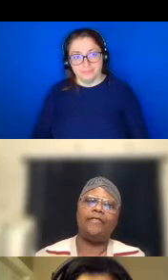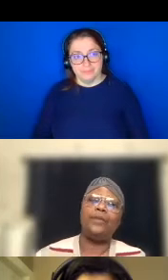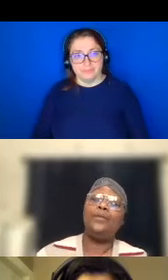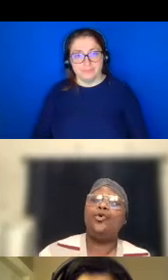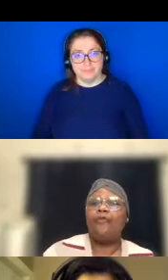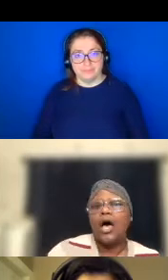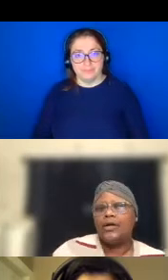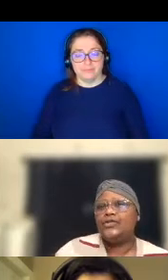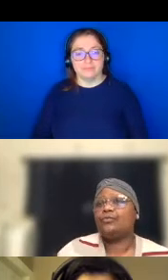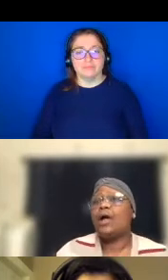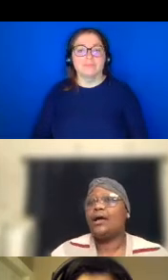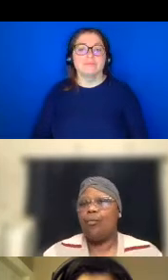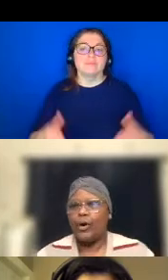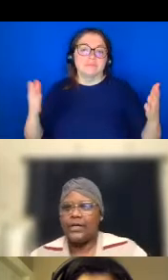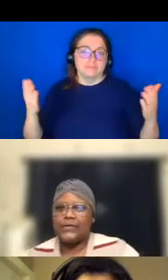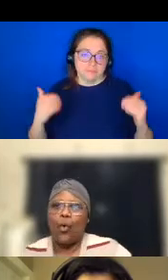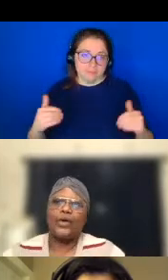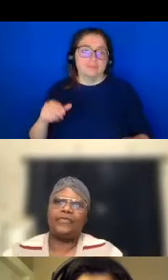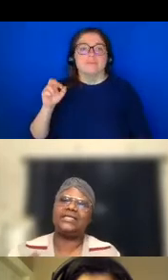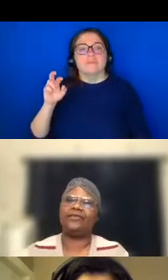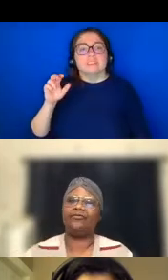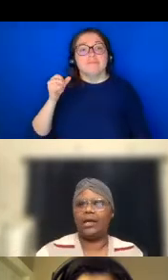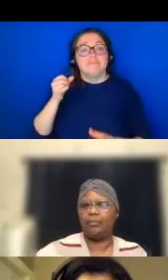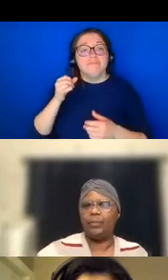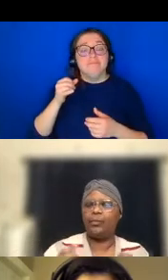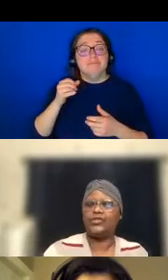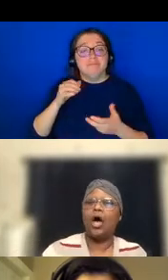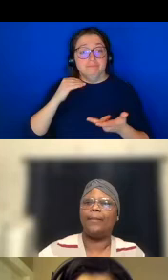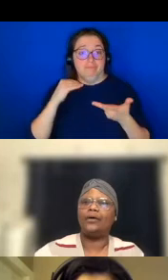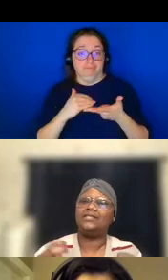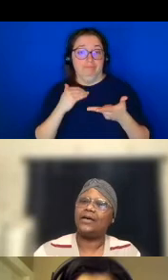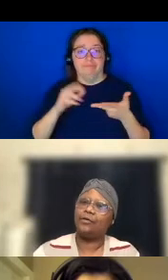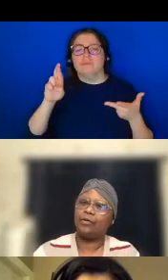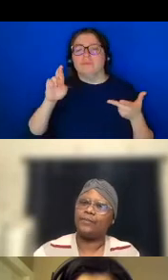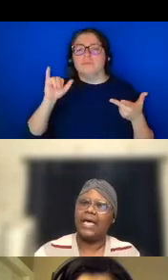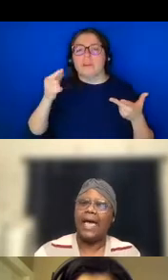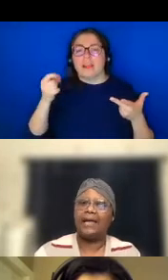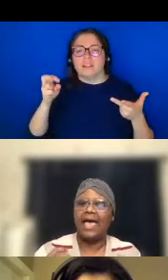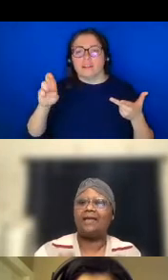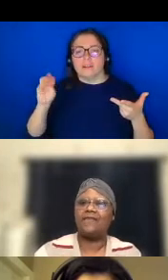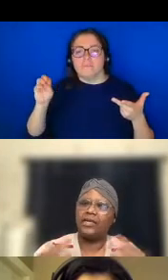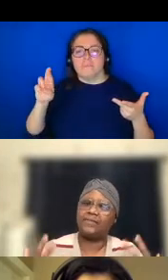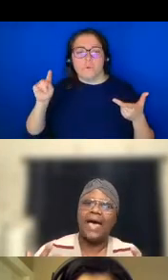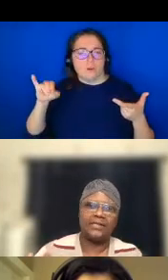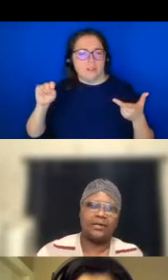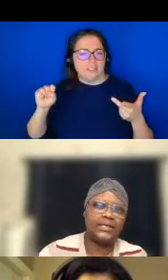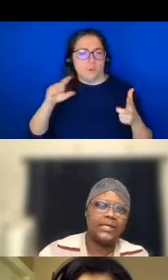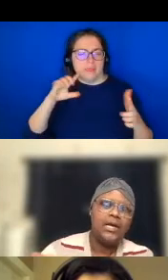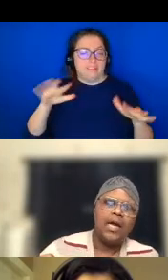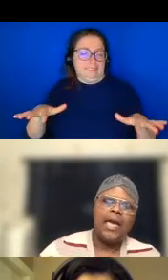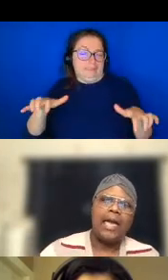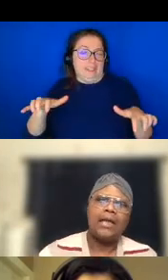And then we move on to rigor mortis, or the stiffening. And people talk about death grips and cadaveric